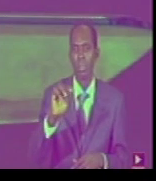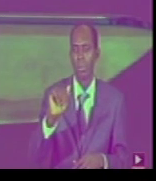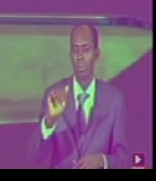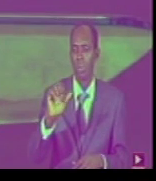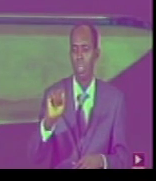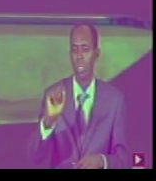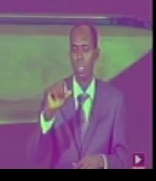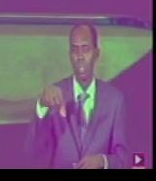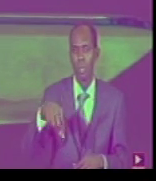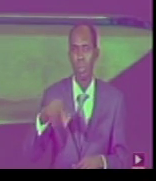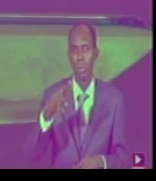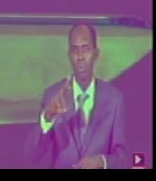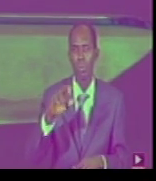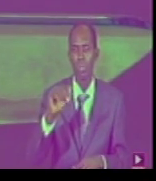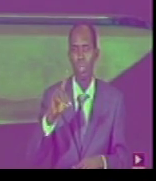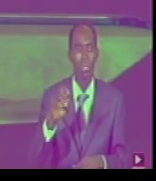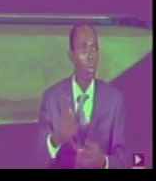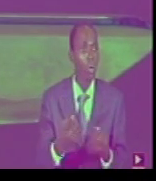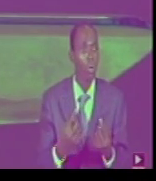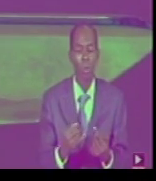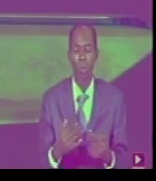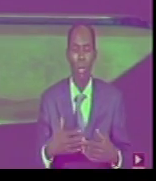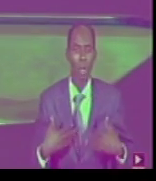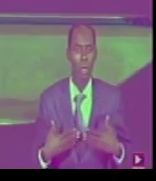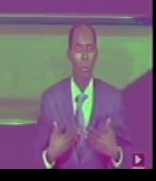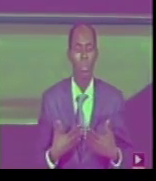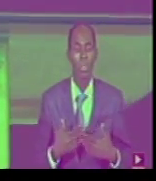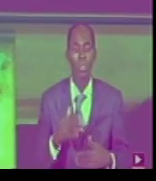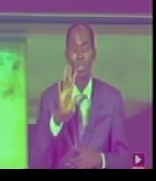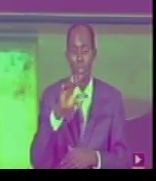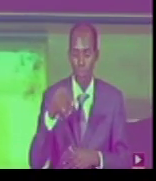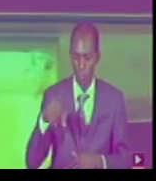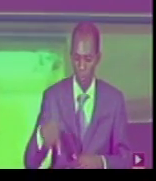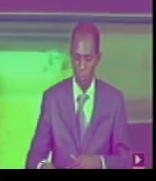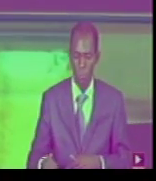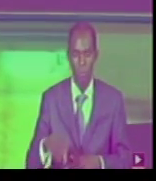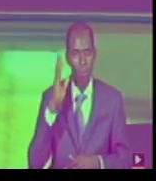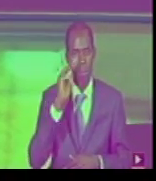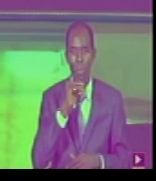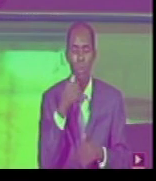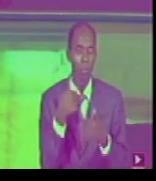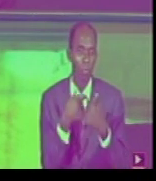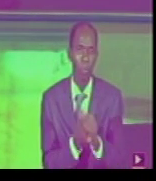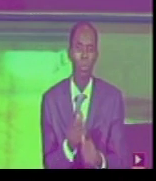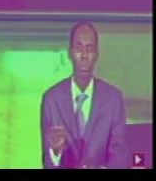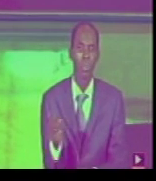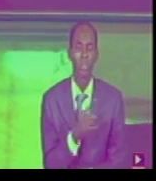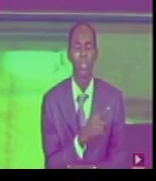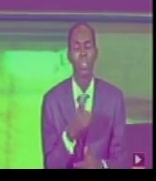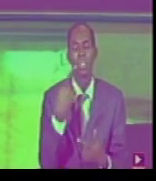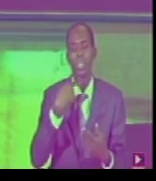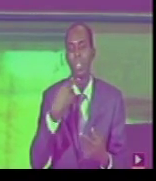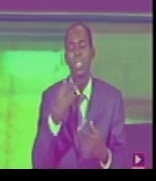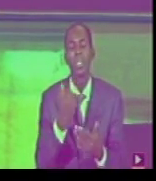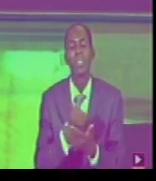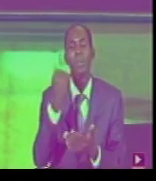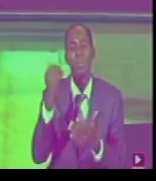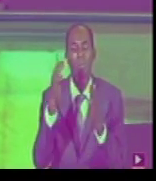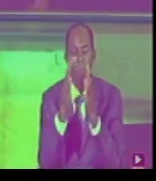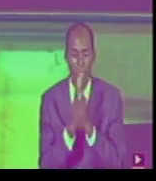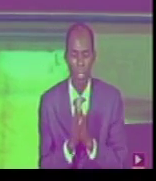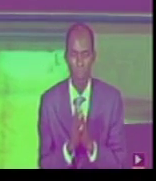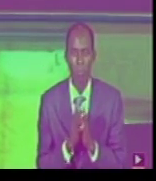Masquerade has come. And they are running after. Your feet will not follow them. Give me a good amen.